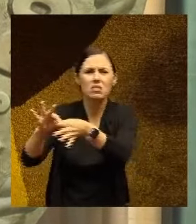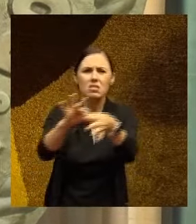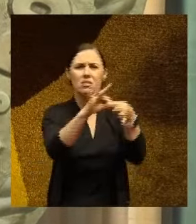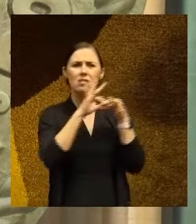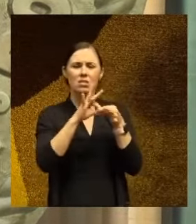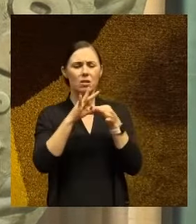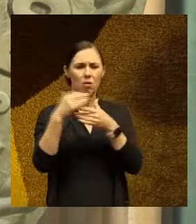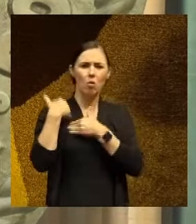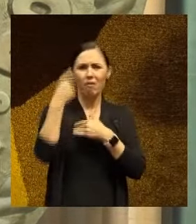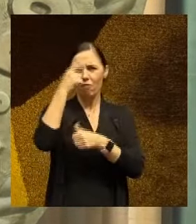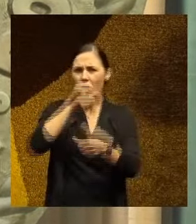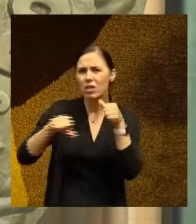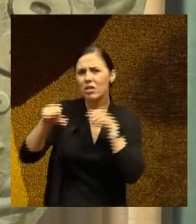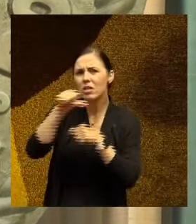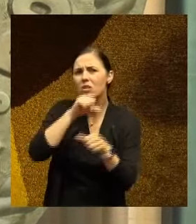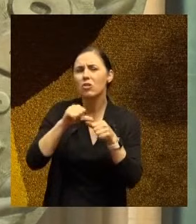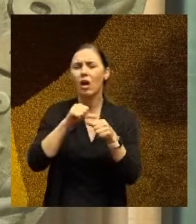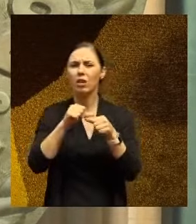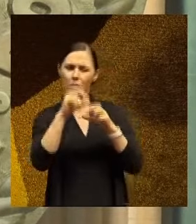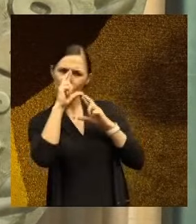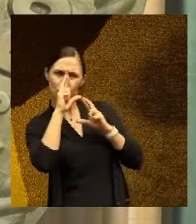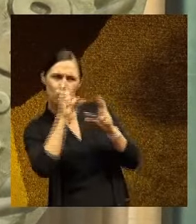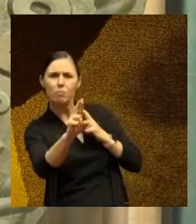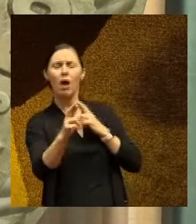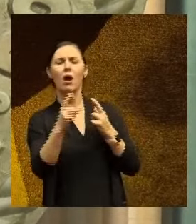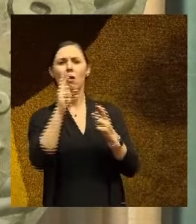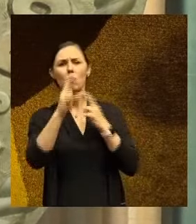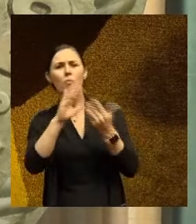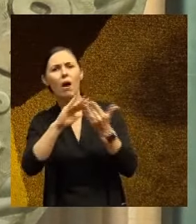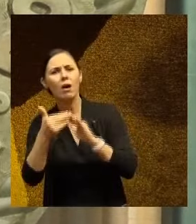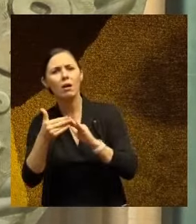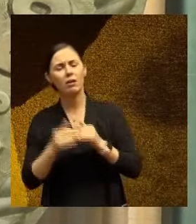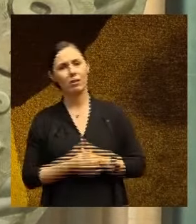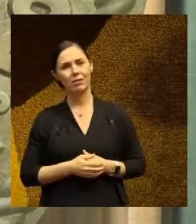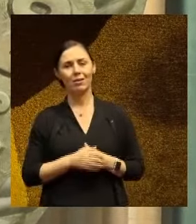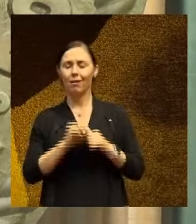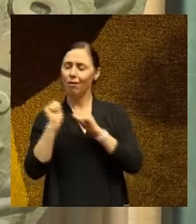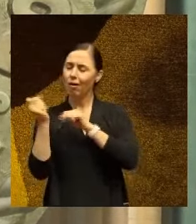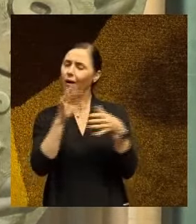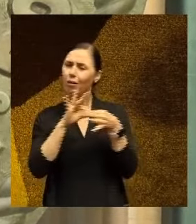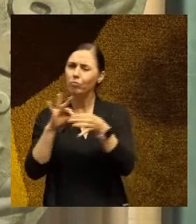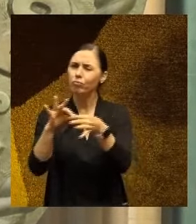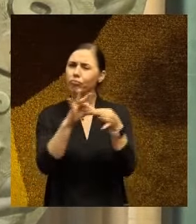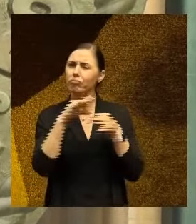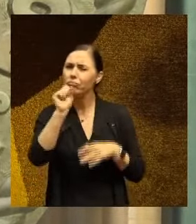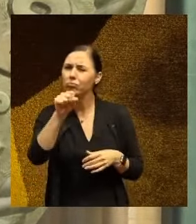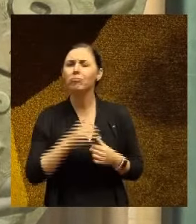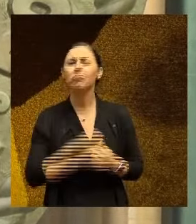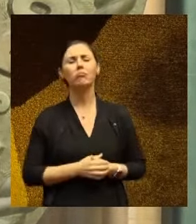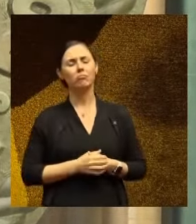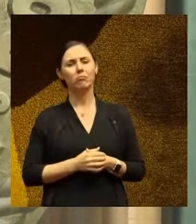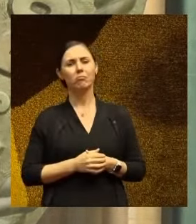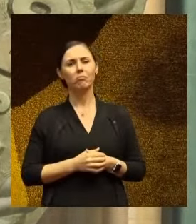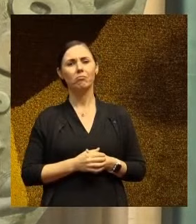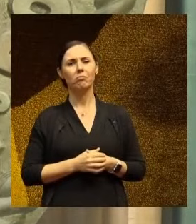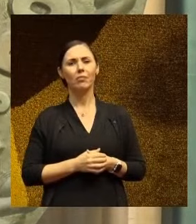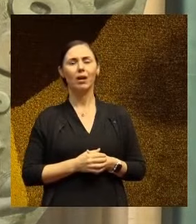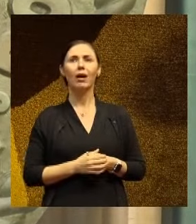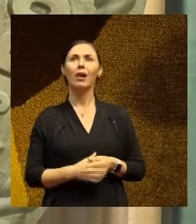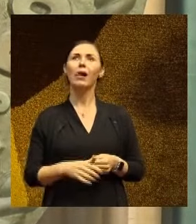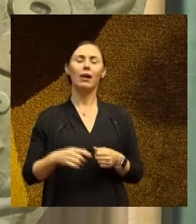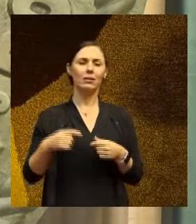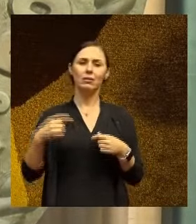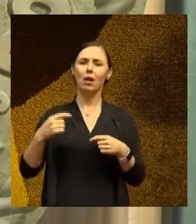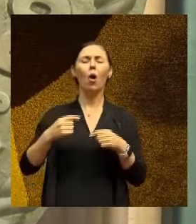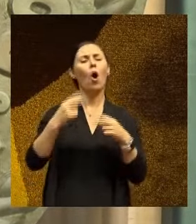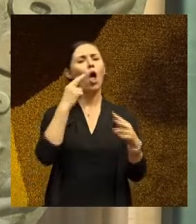to our community. We are all connected. It's taken generations, stretching back to